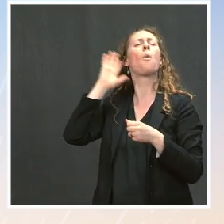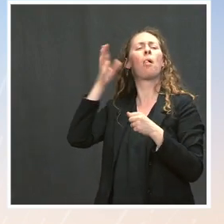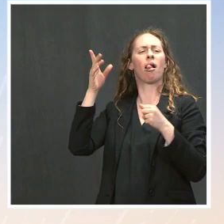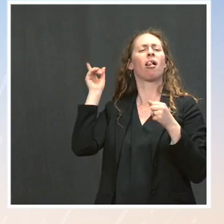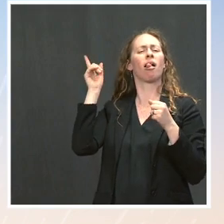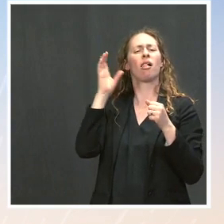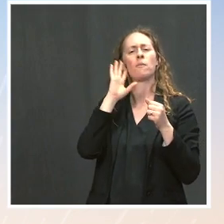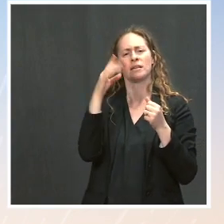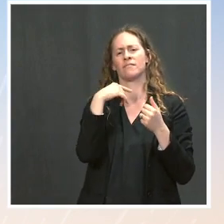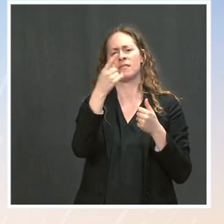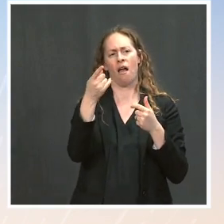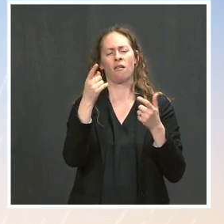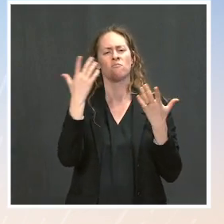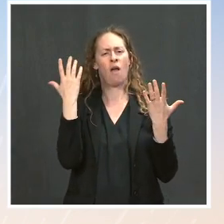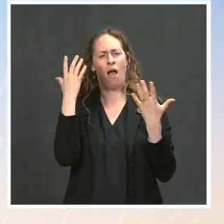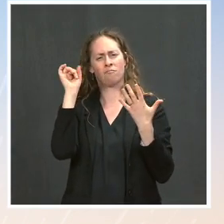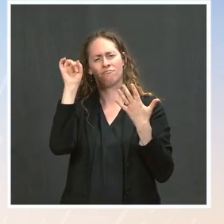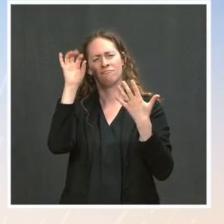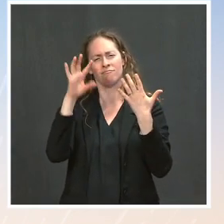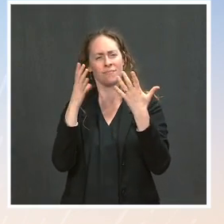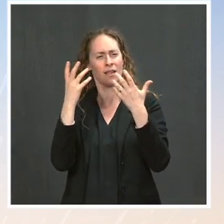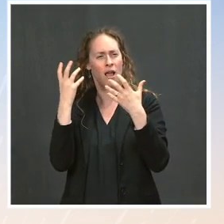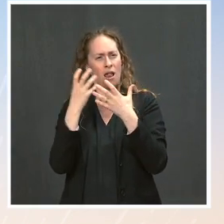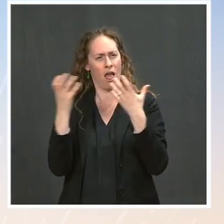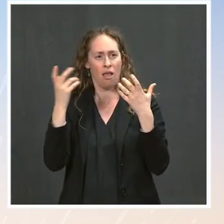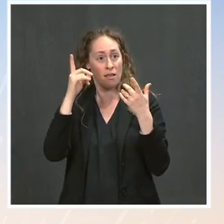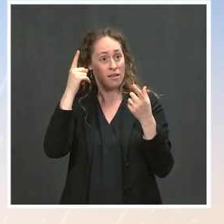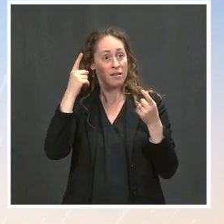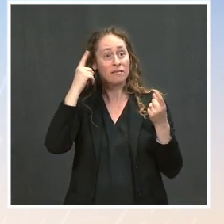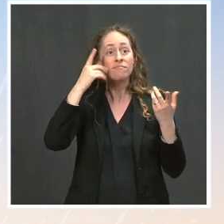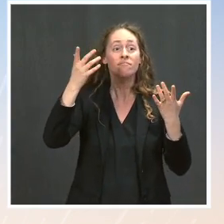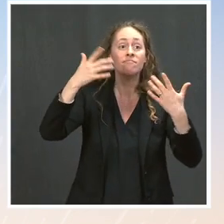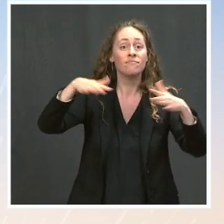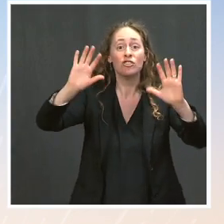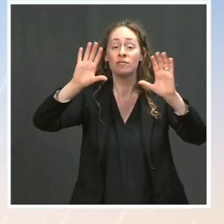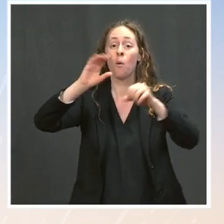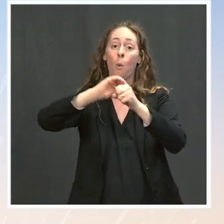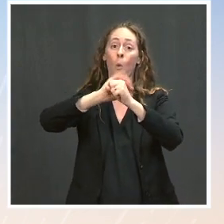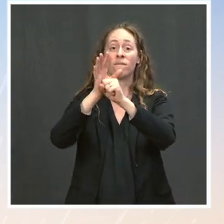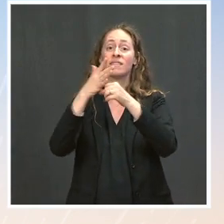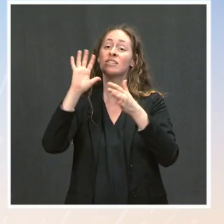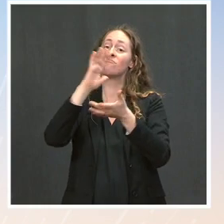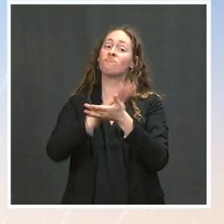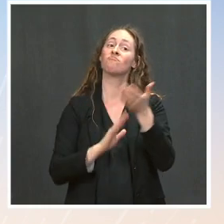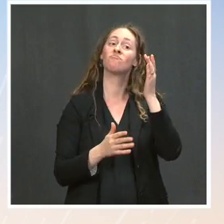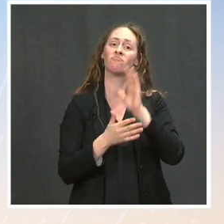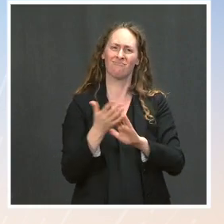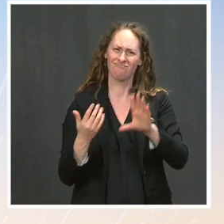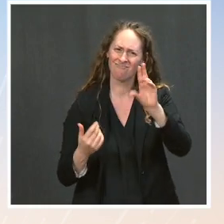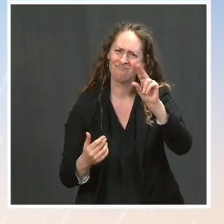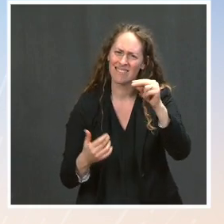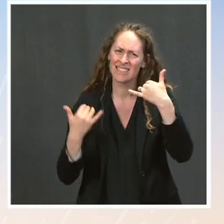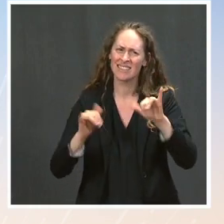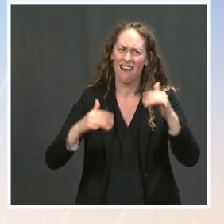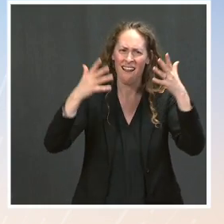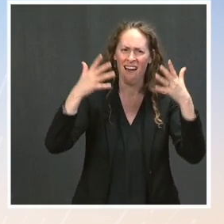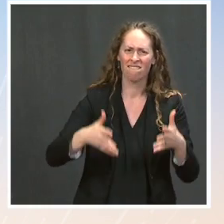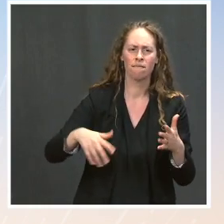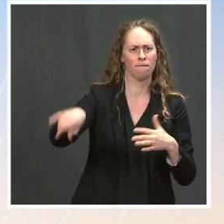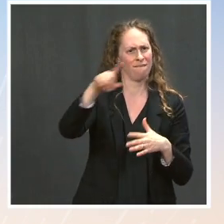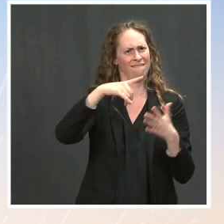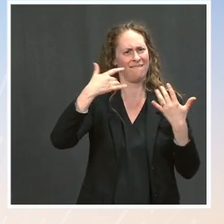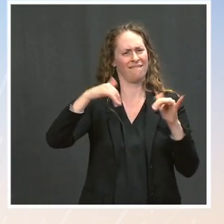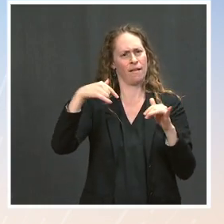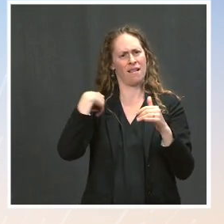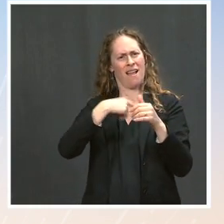fact that 2/3 of the public in all of these polls support his approach and support the progress that's been made to get our economy